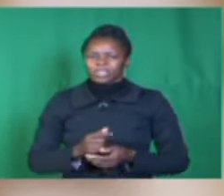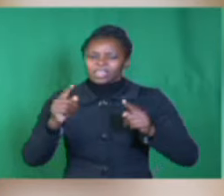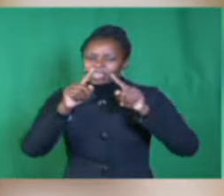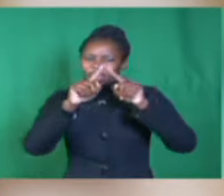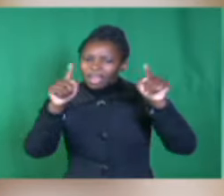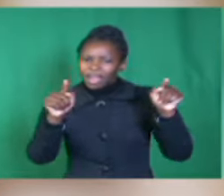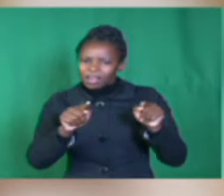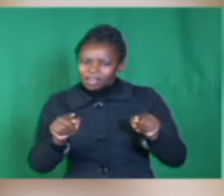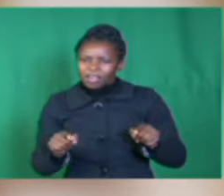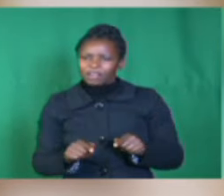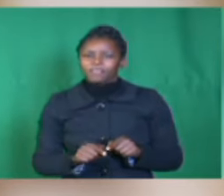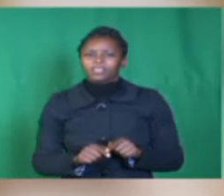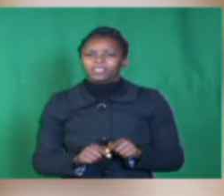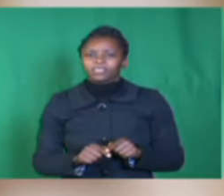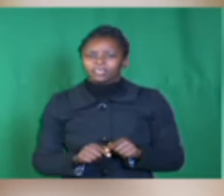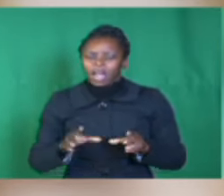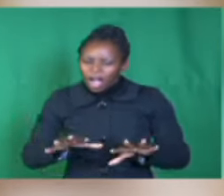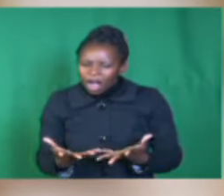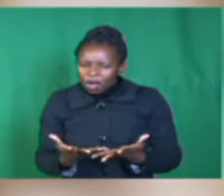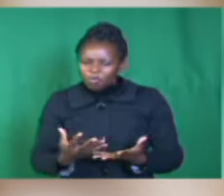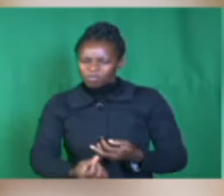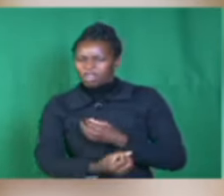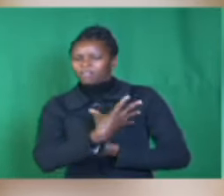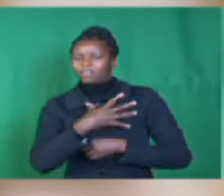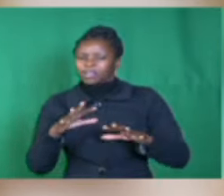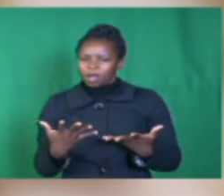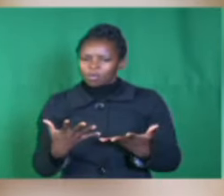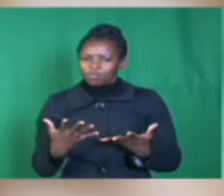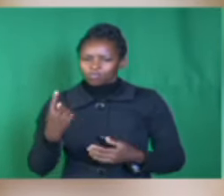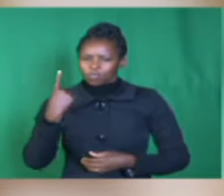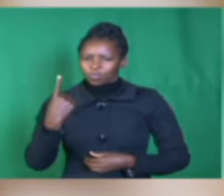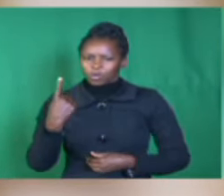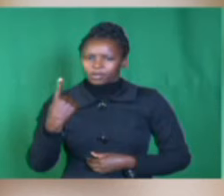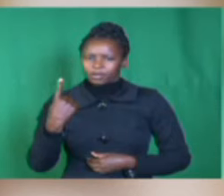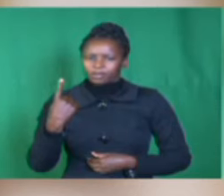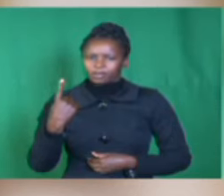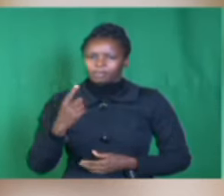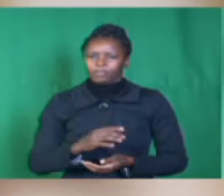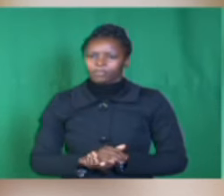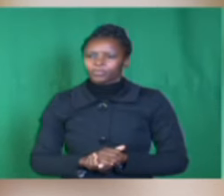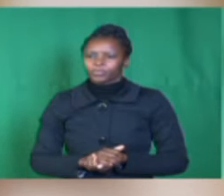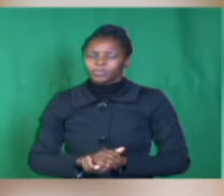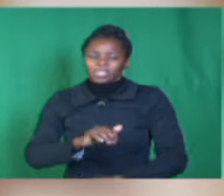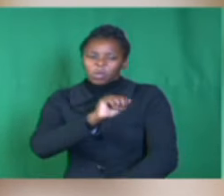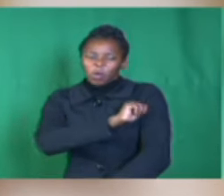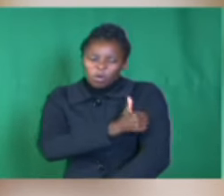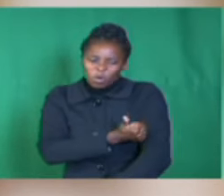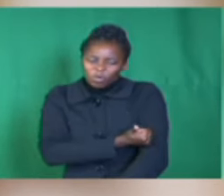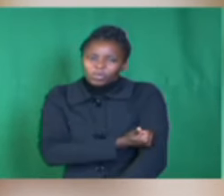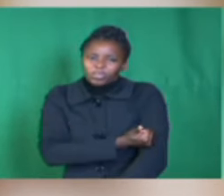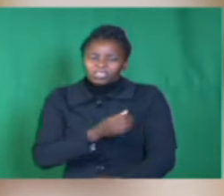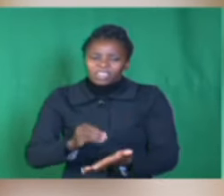Africans in the following ways. Number one, colonial authorities created new